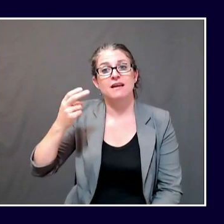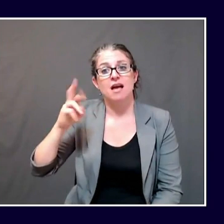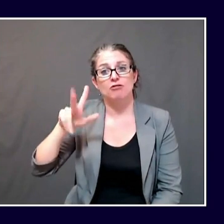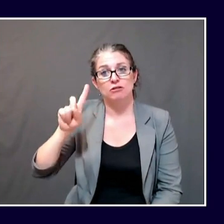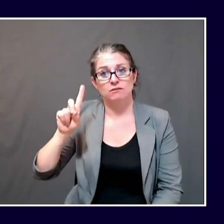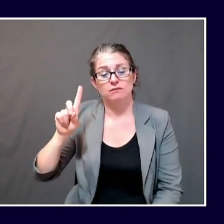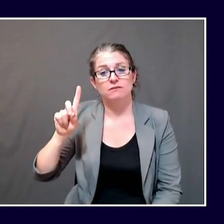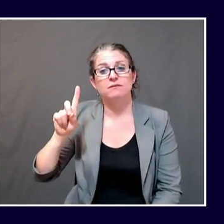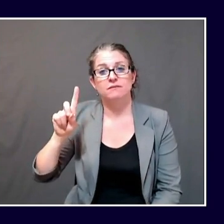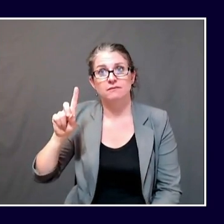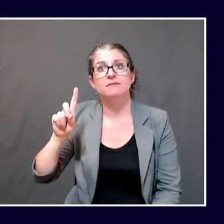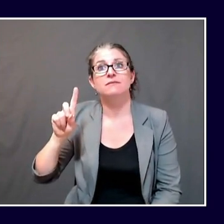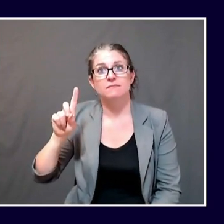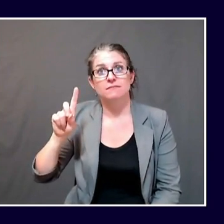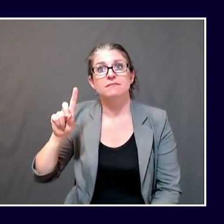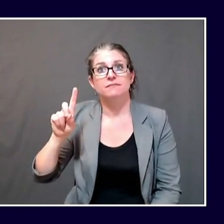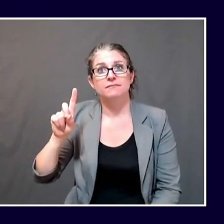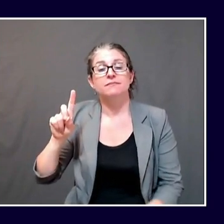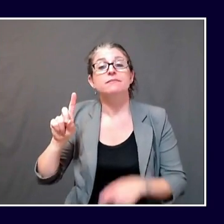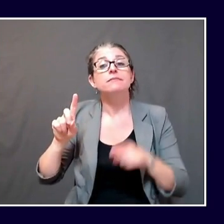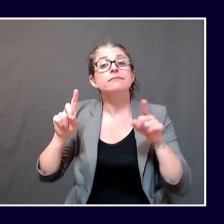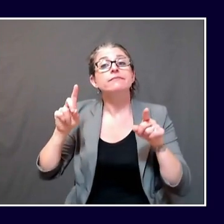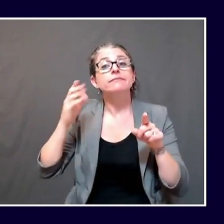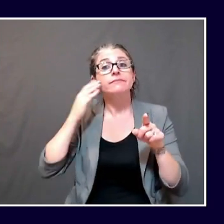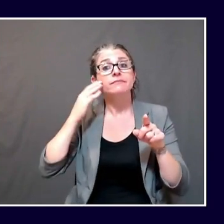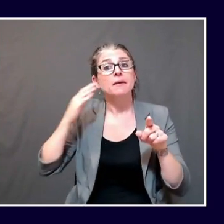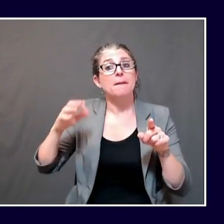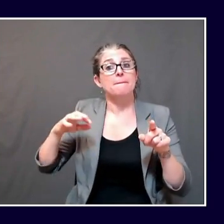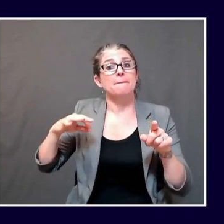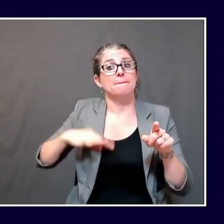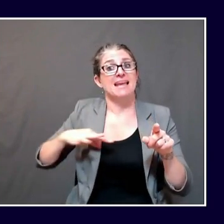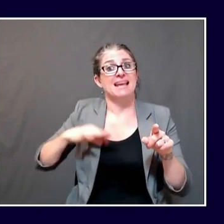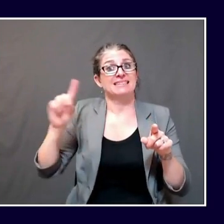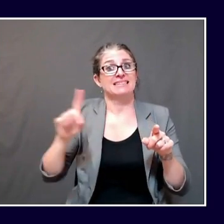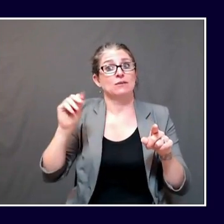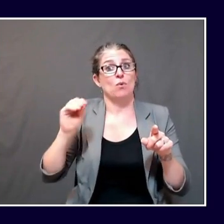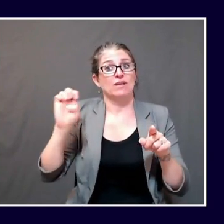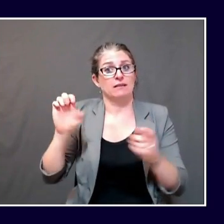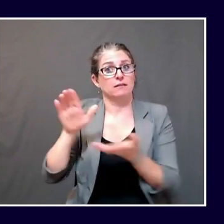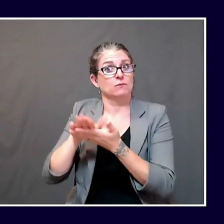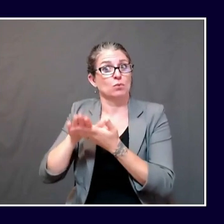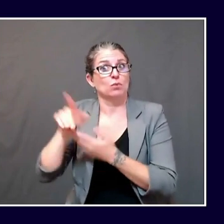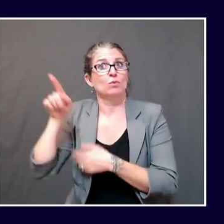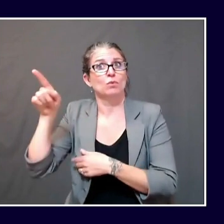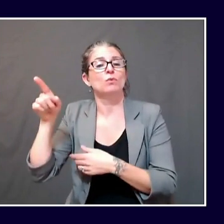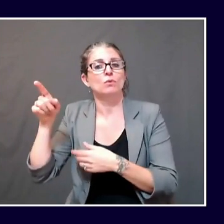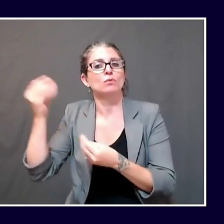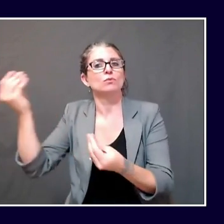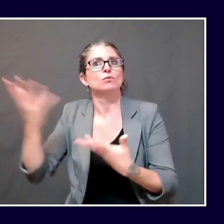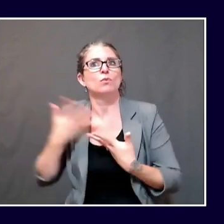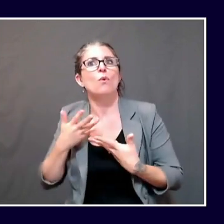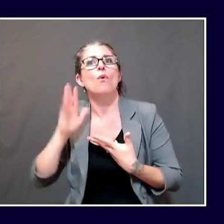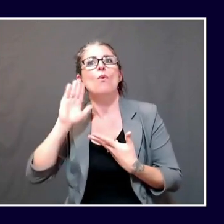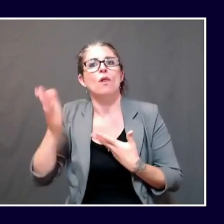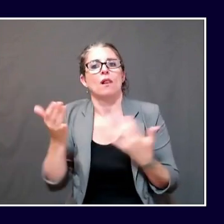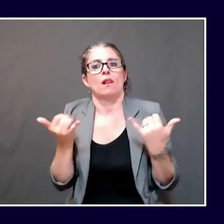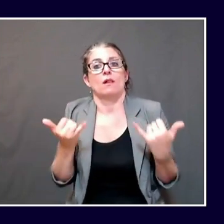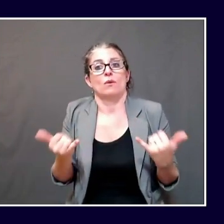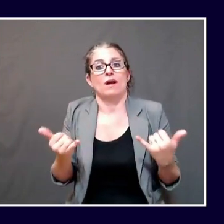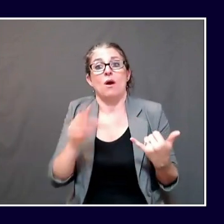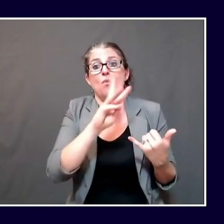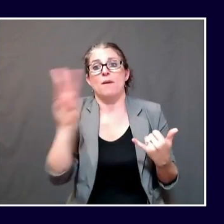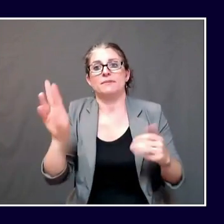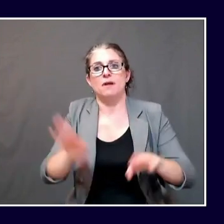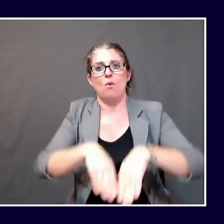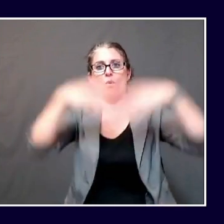that they're going to be having like a centralized website where you can get information on school outbreaks